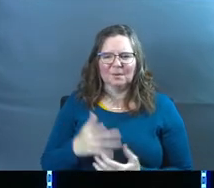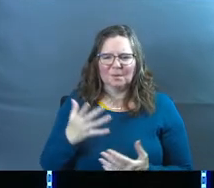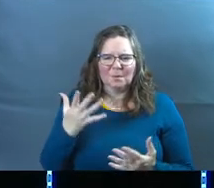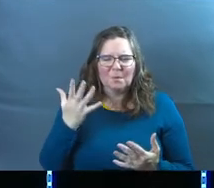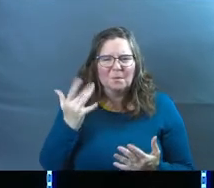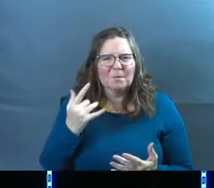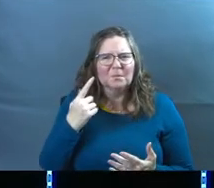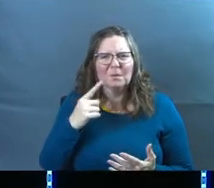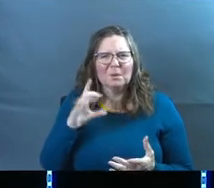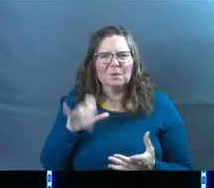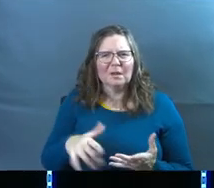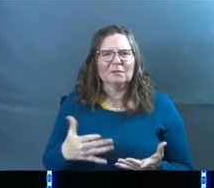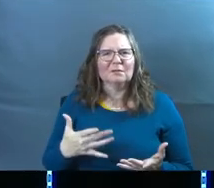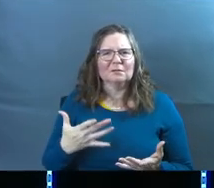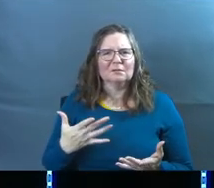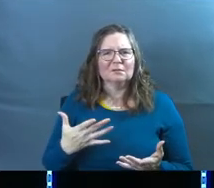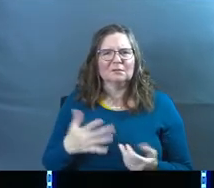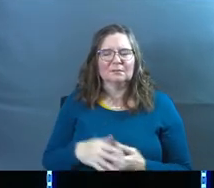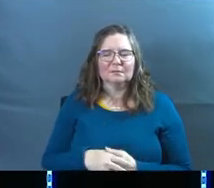this?